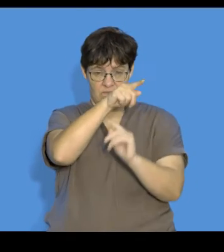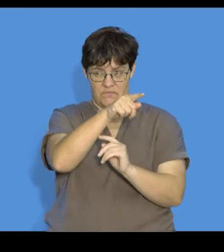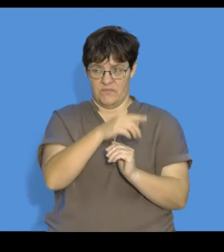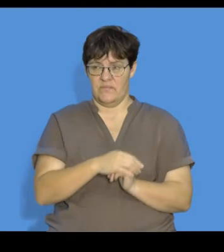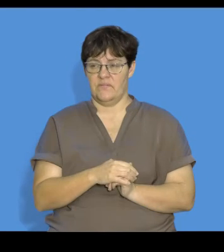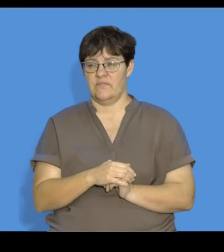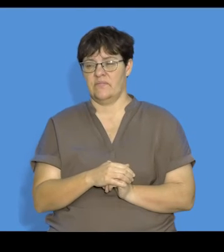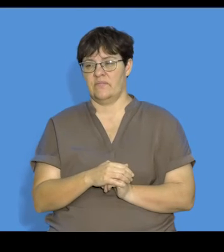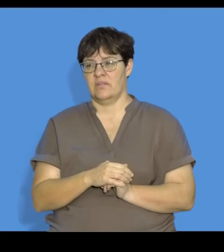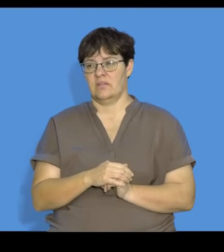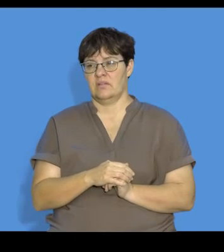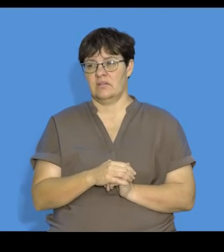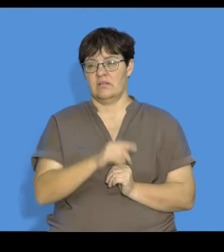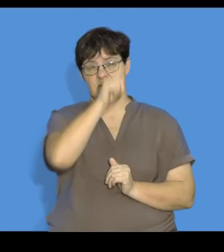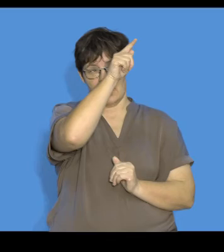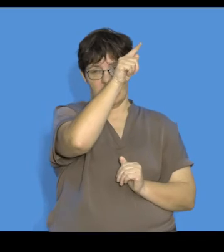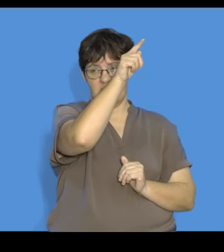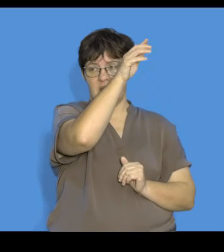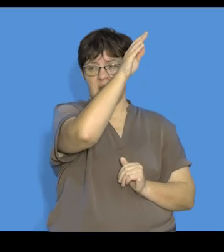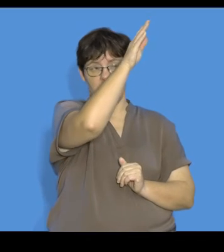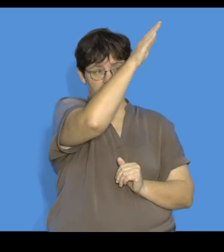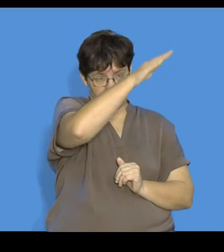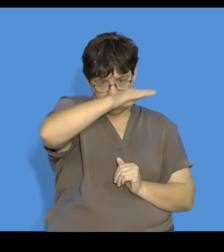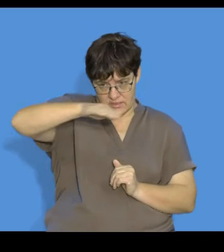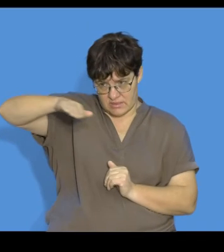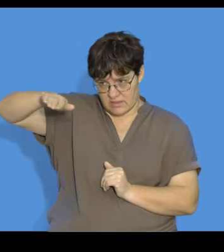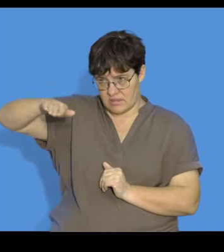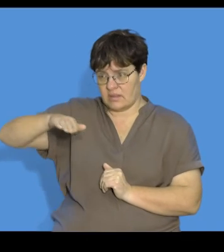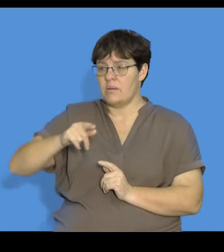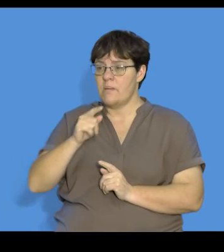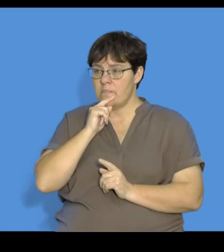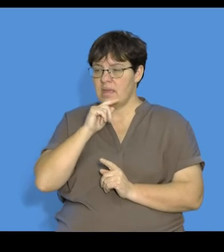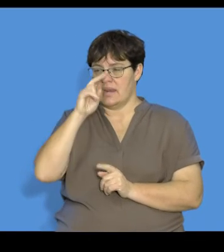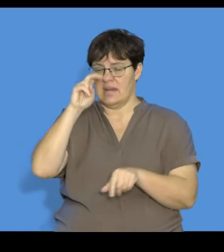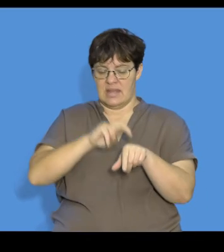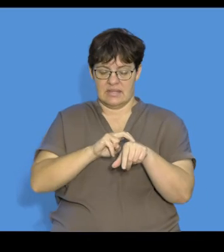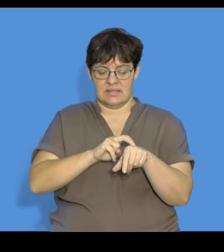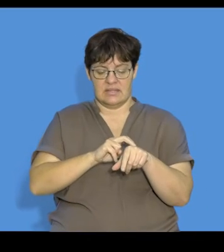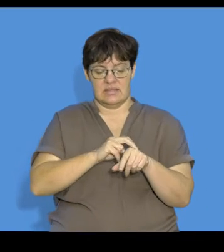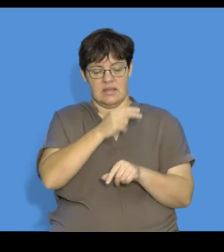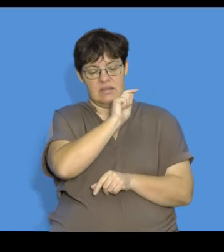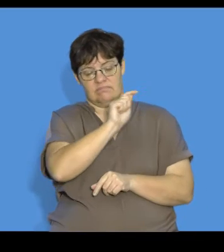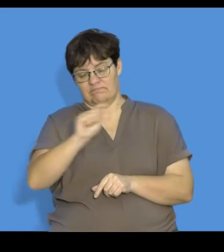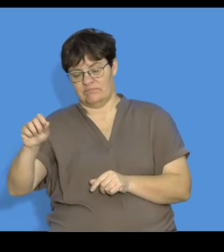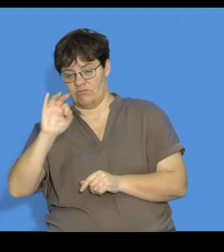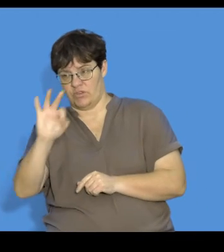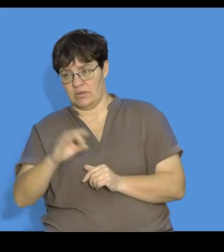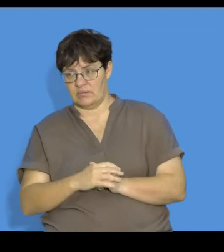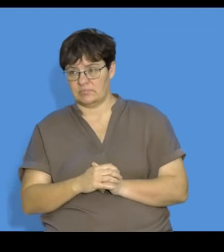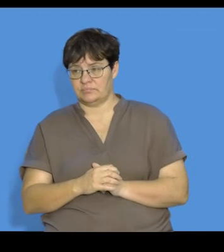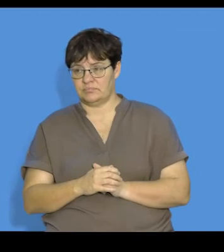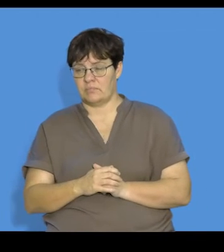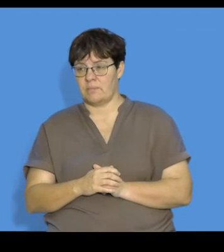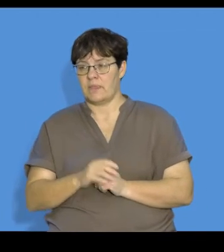graph will be somewhere up here, right? So it will be like this. And then I will need the 3